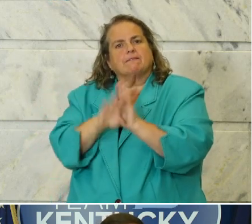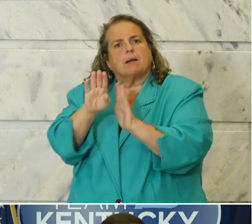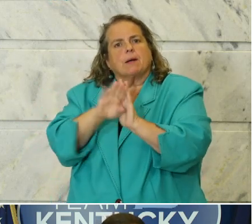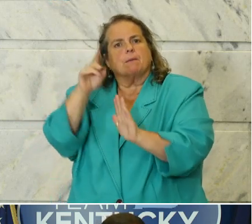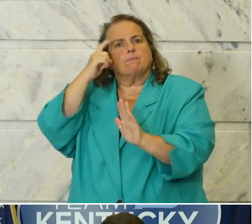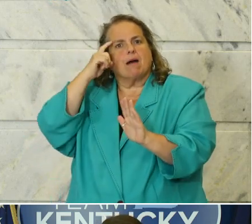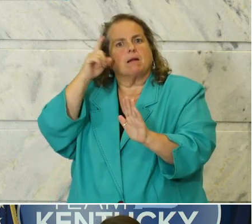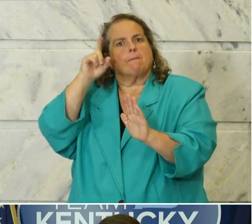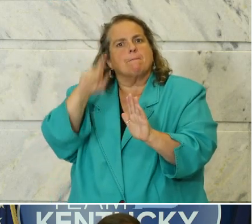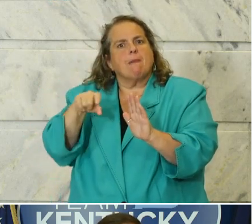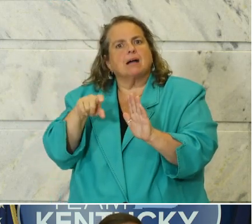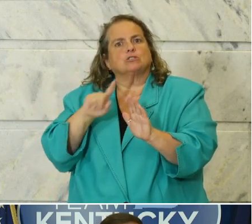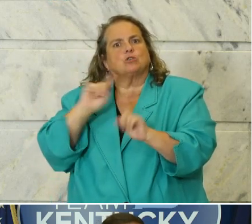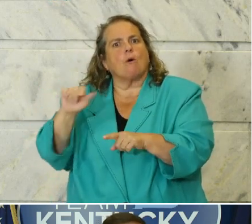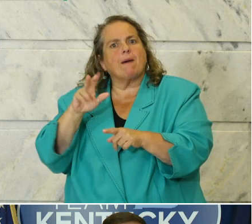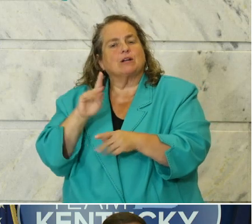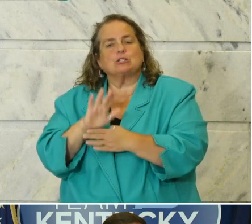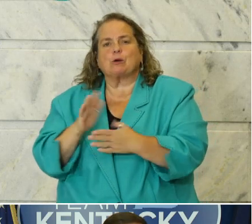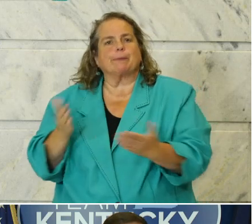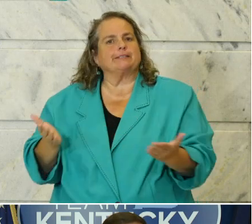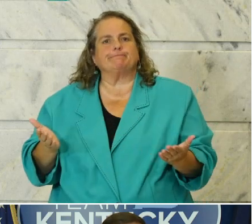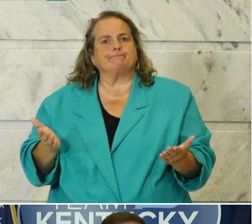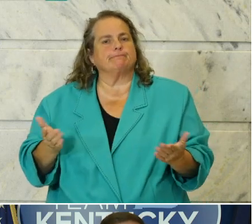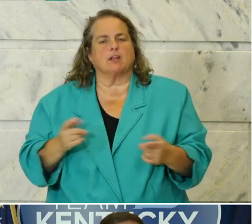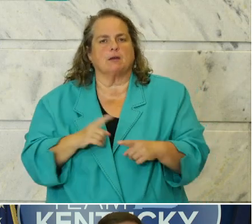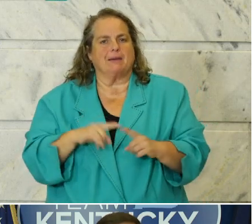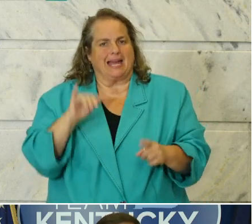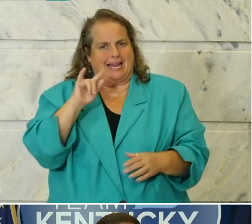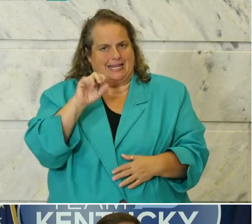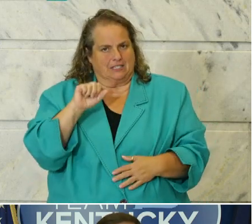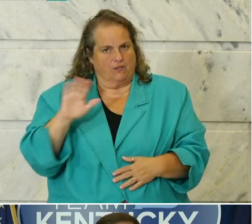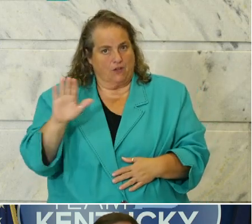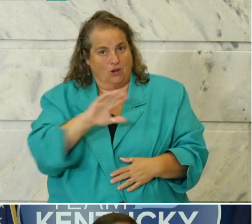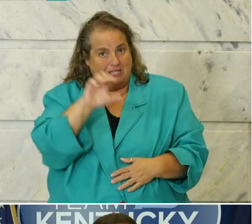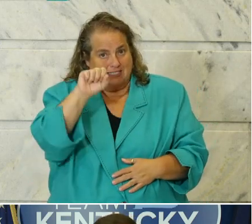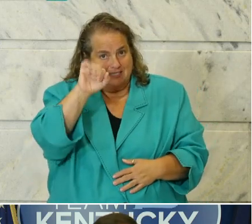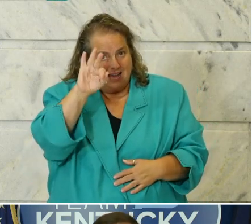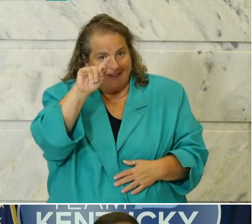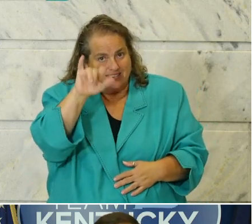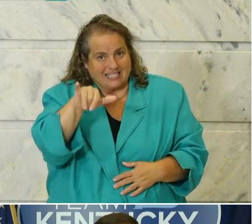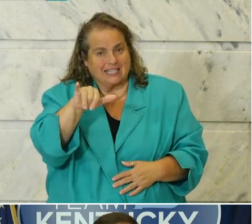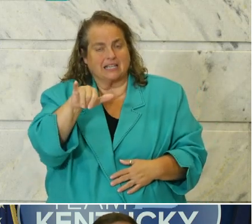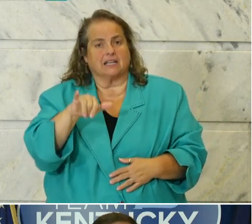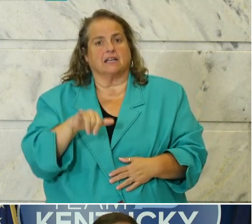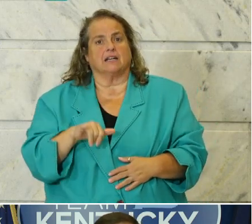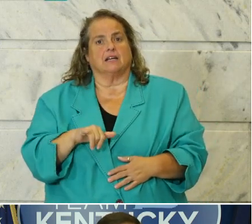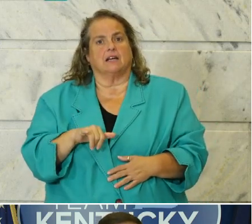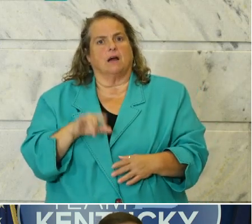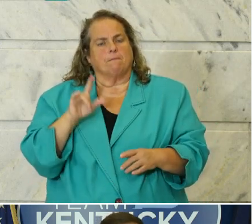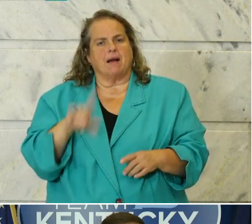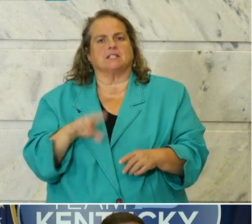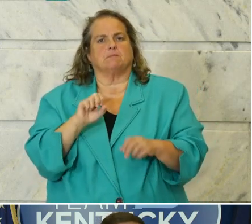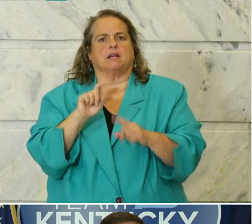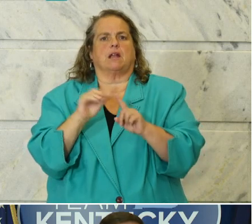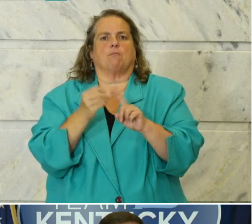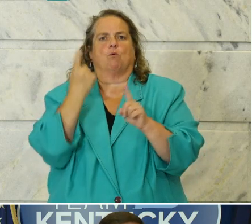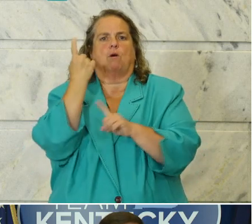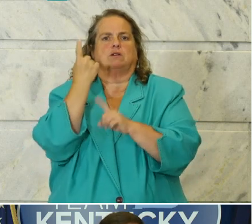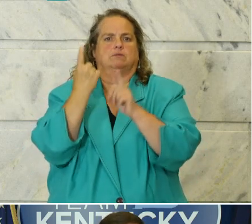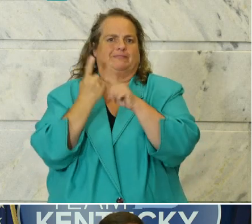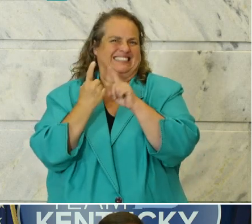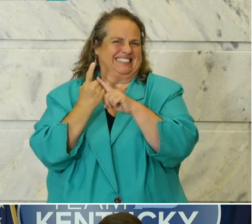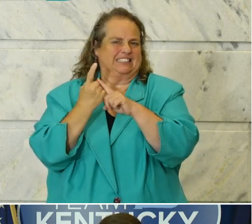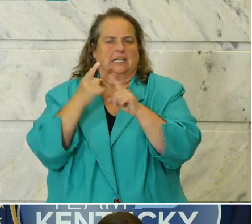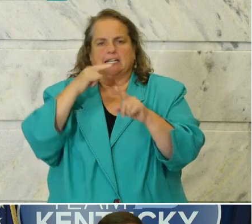safety, along with that of their teachers and others, has to be paramount. And we have to have a plan that has an